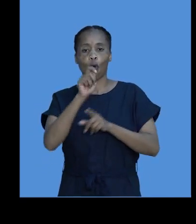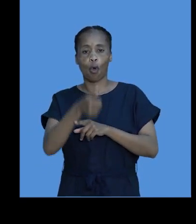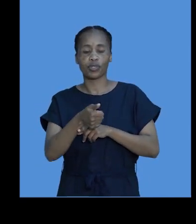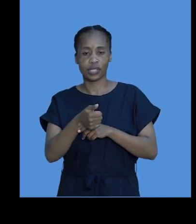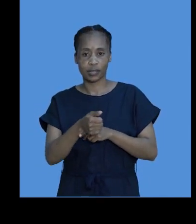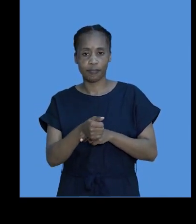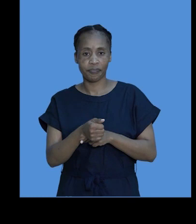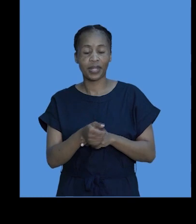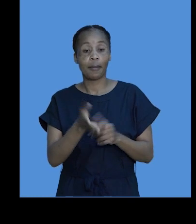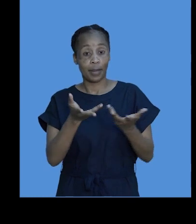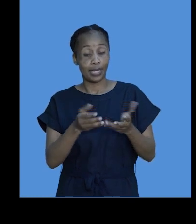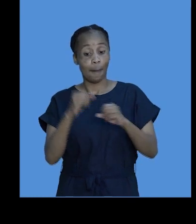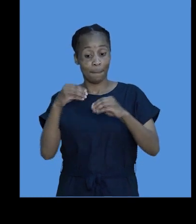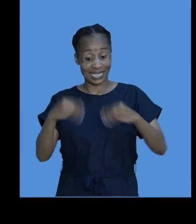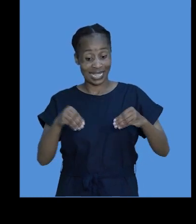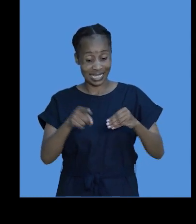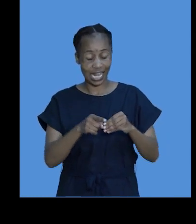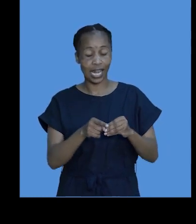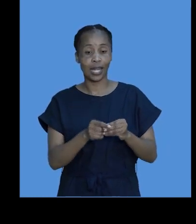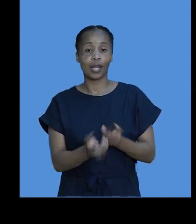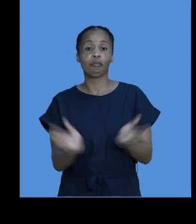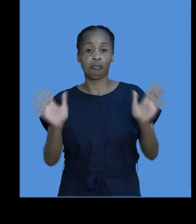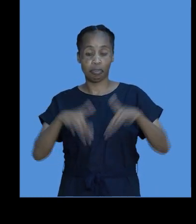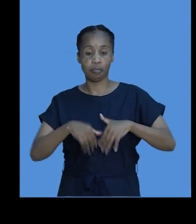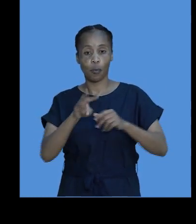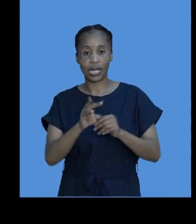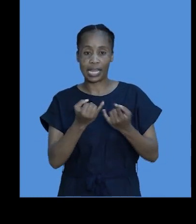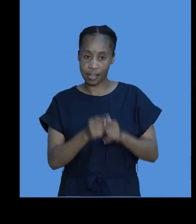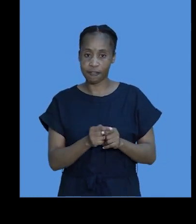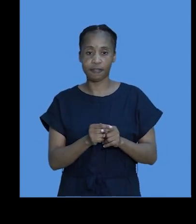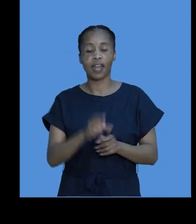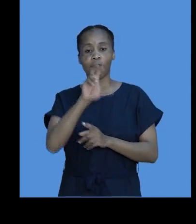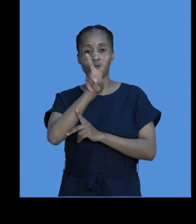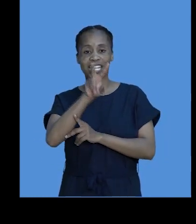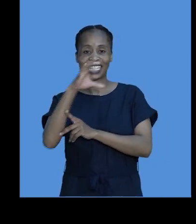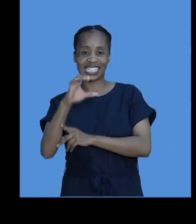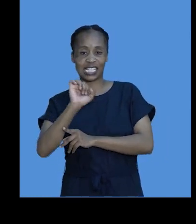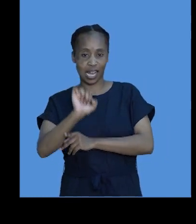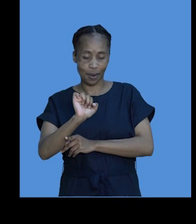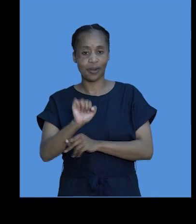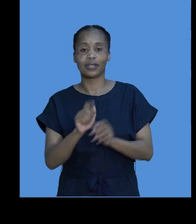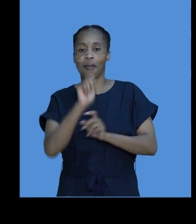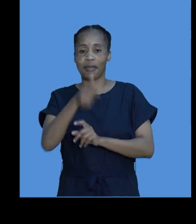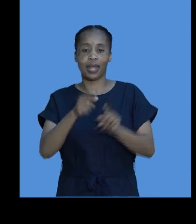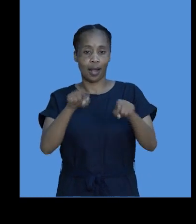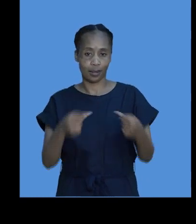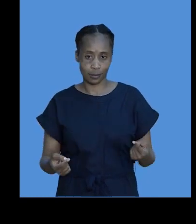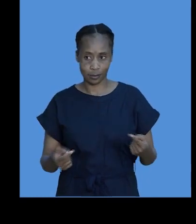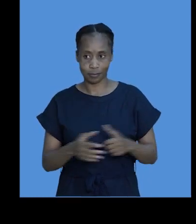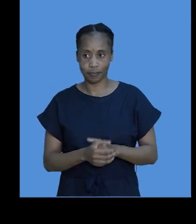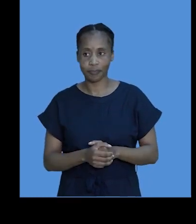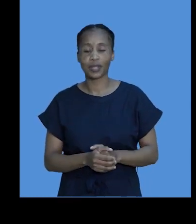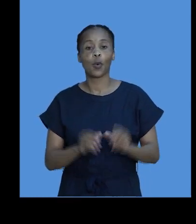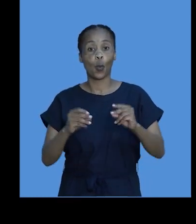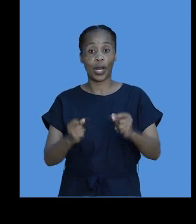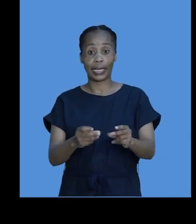variable cost. So a firm or the perfect competitor will shut down if it's unable to cover its AVC there, or